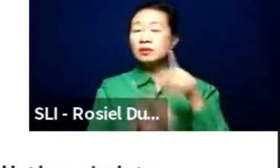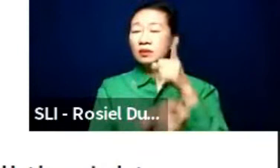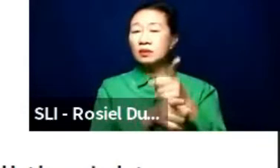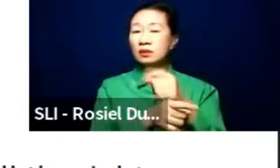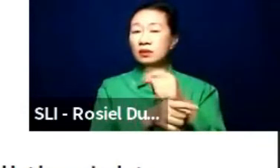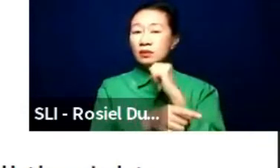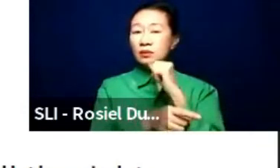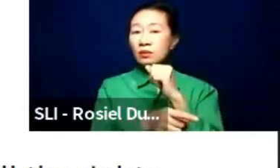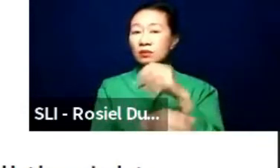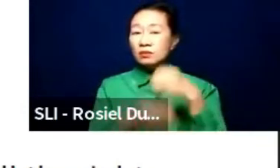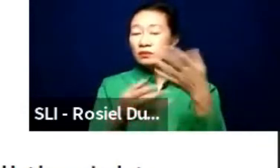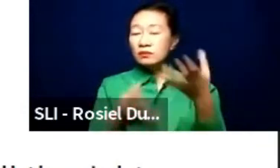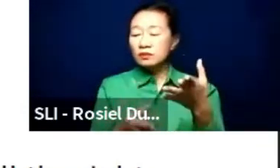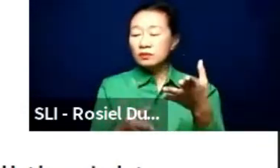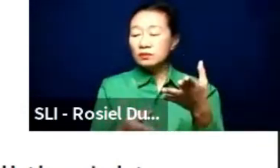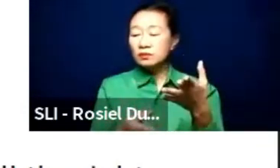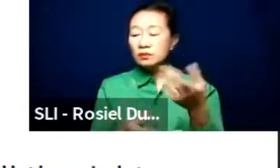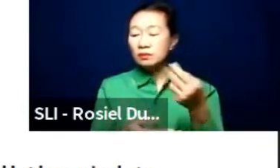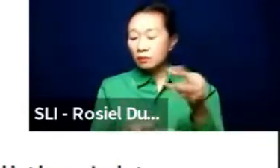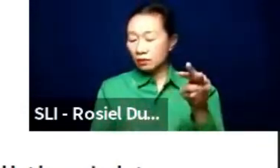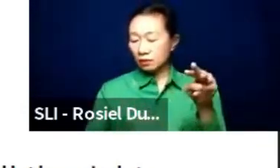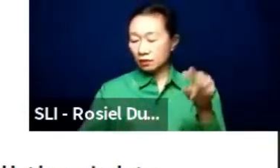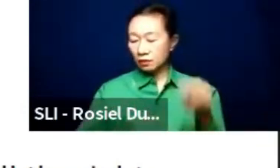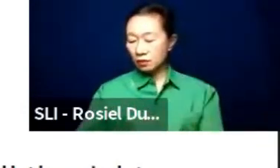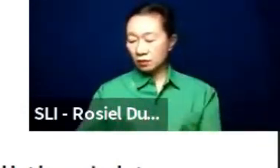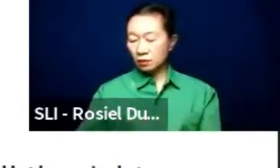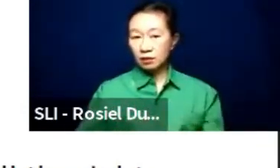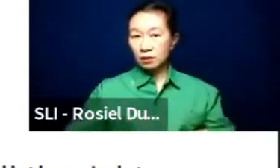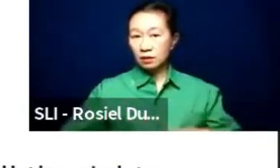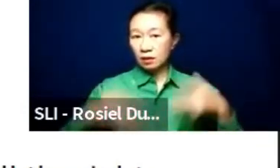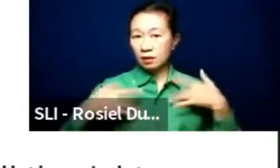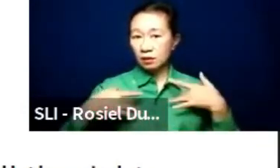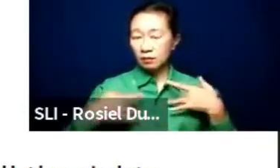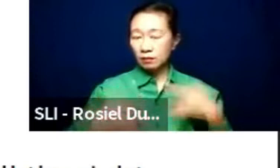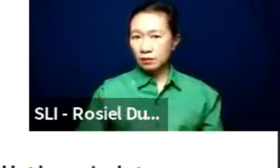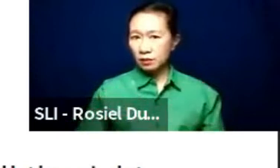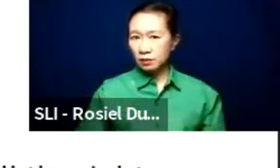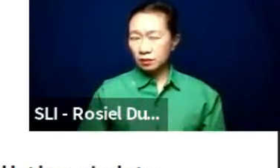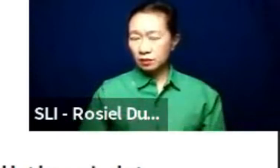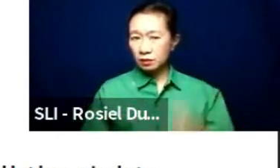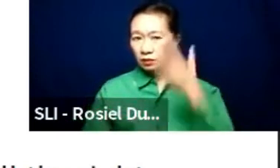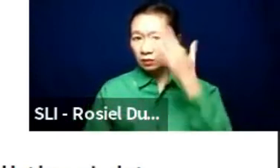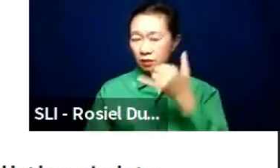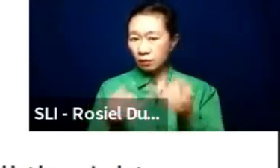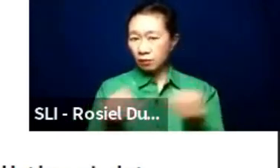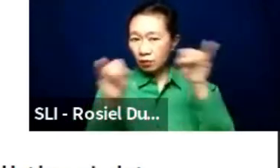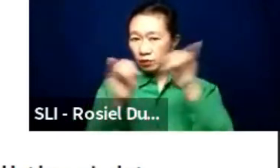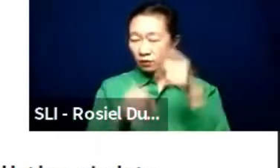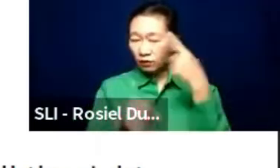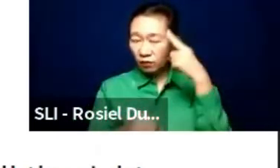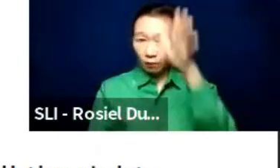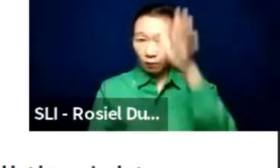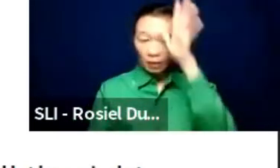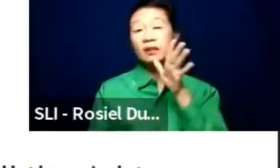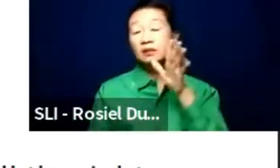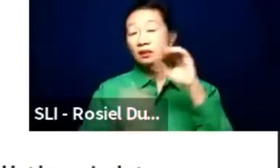don't assert their legal and human rights, no? Tulad ng mga nabanggit ni Sir Raniel kanina. That's why it's important for parents and